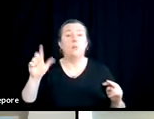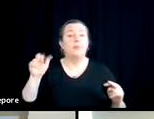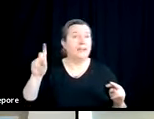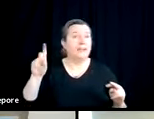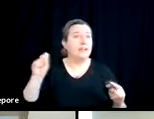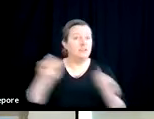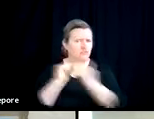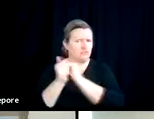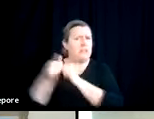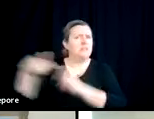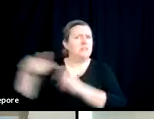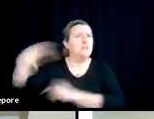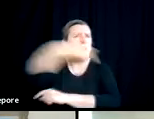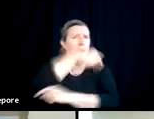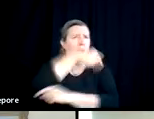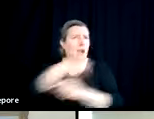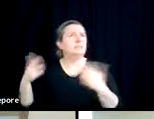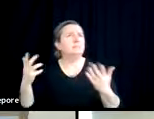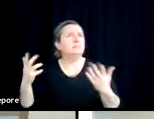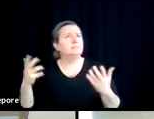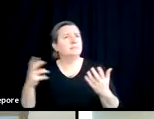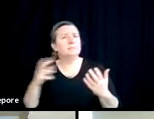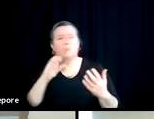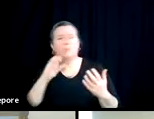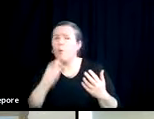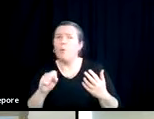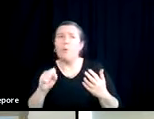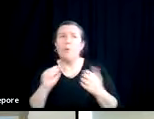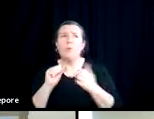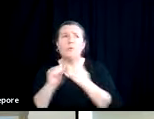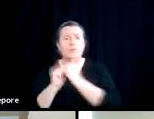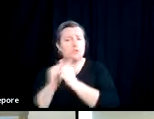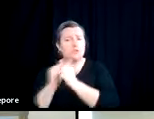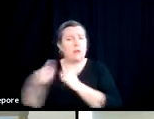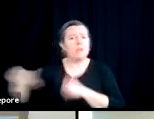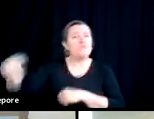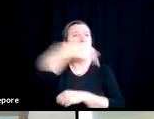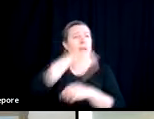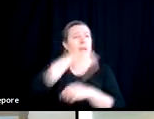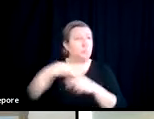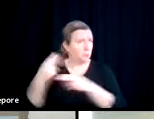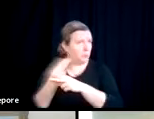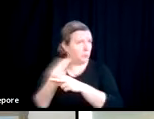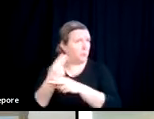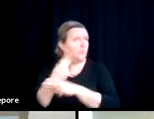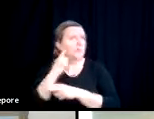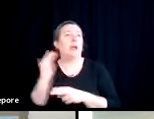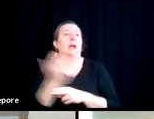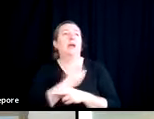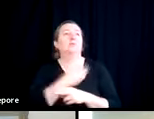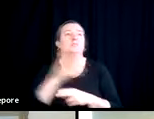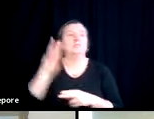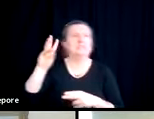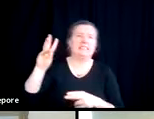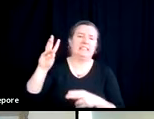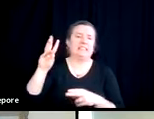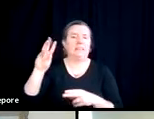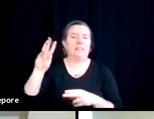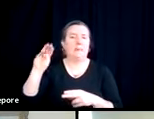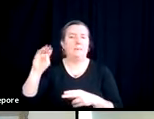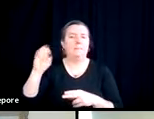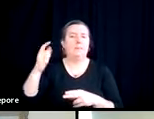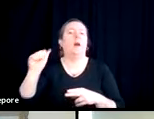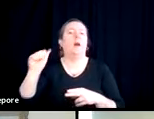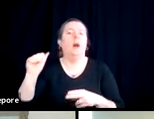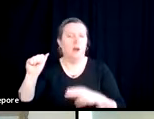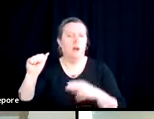racetrack, the stands that are no longer used, is one of our 6 mega sites, and it is big. I think,